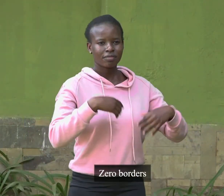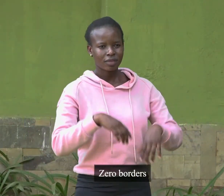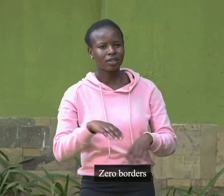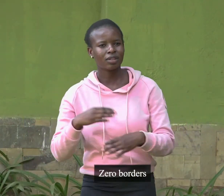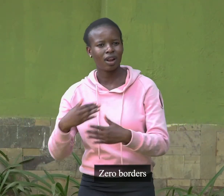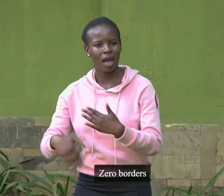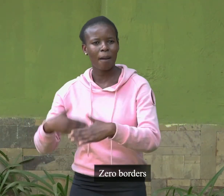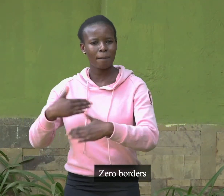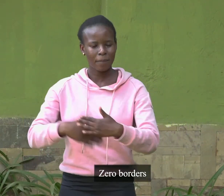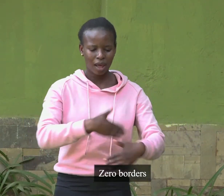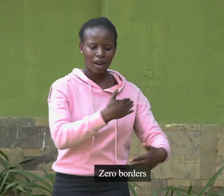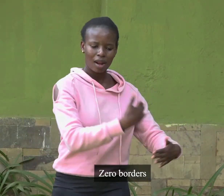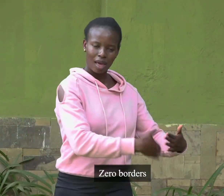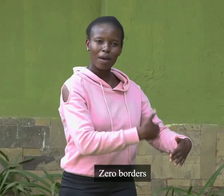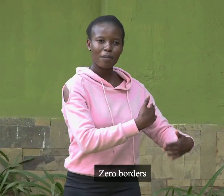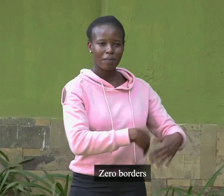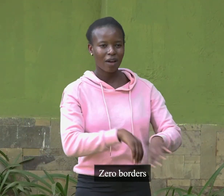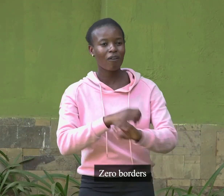zero